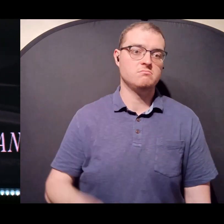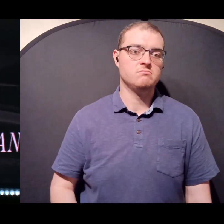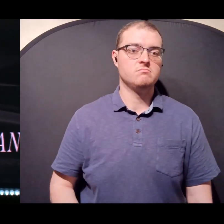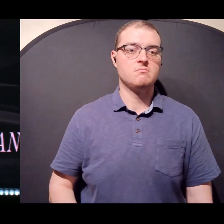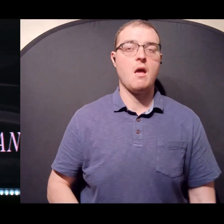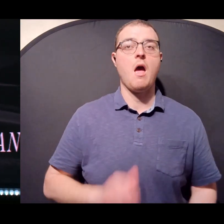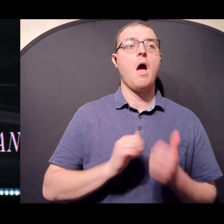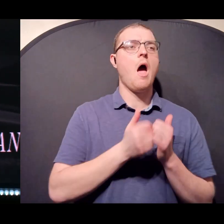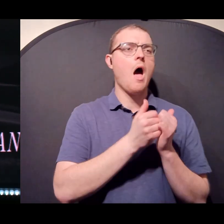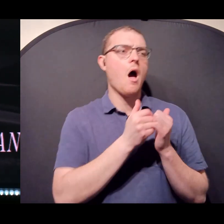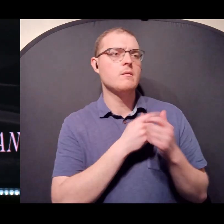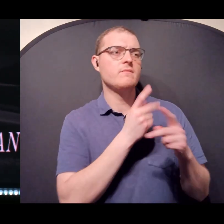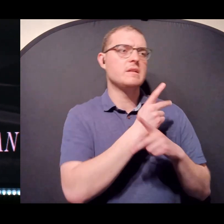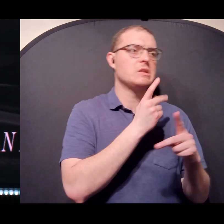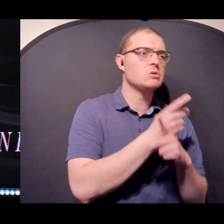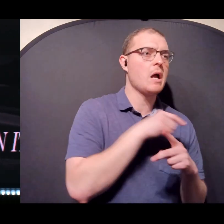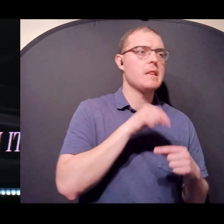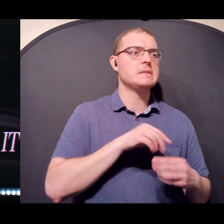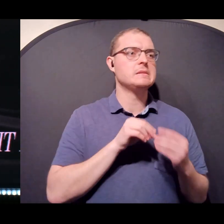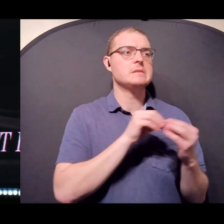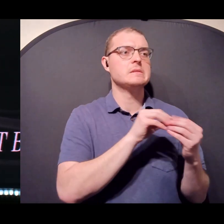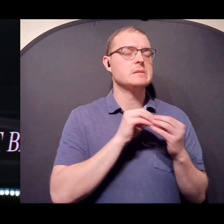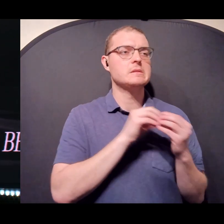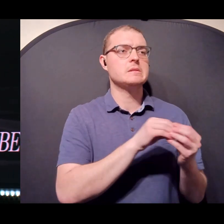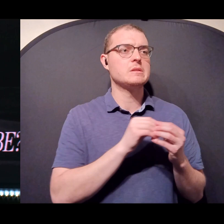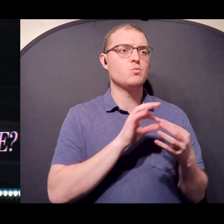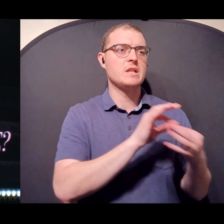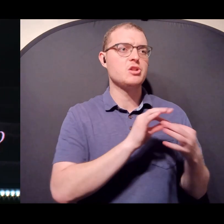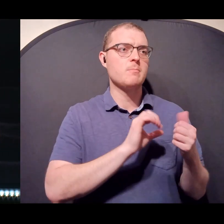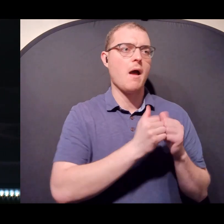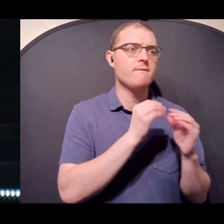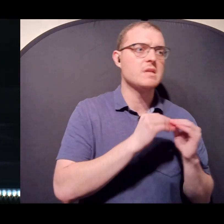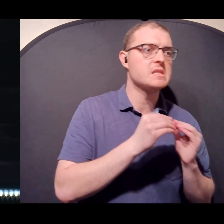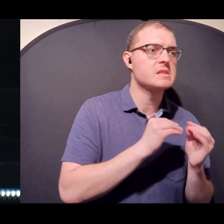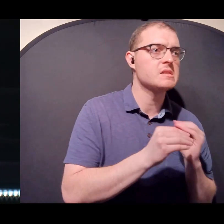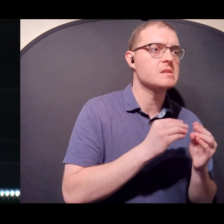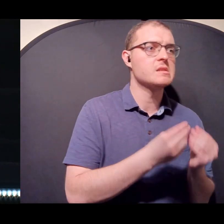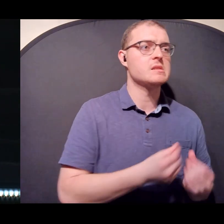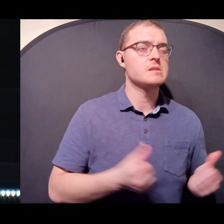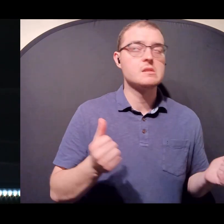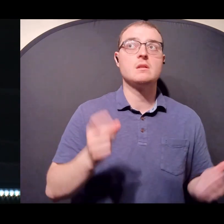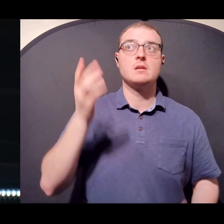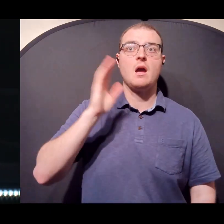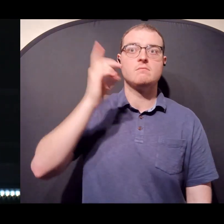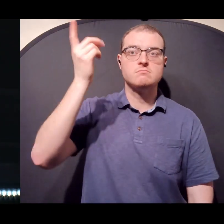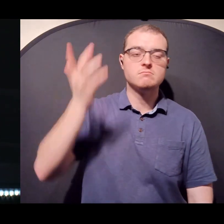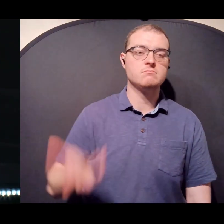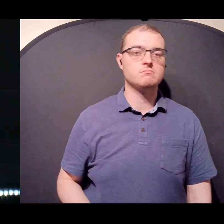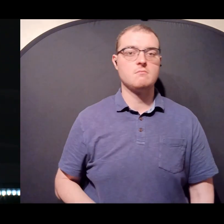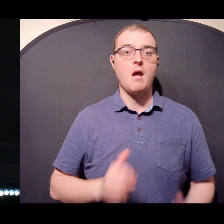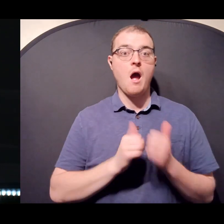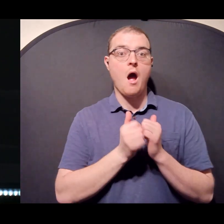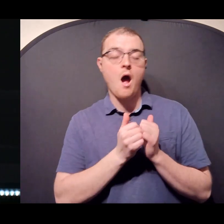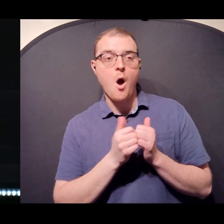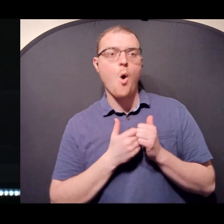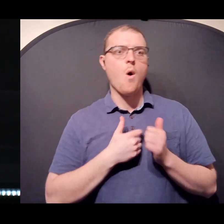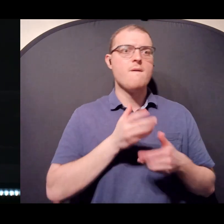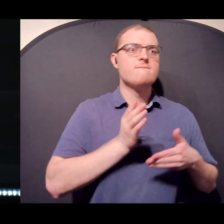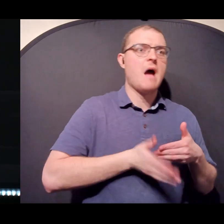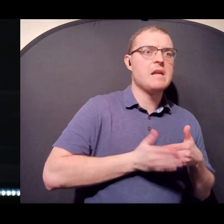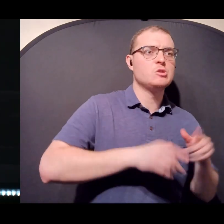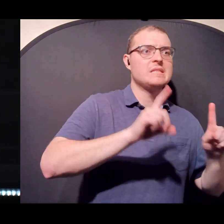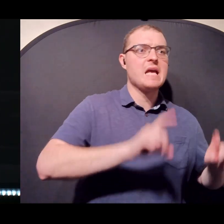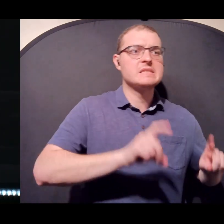God. How am I gonna figure out this relationship tension? It's God. How am I gonna get through finals and everything else?